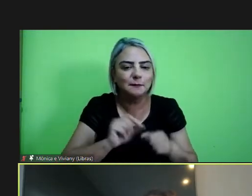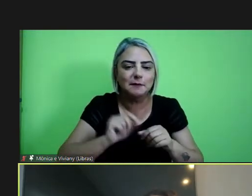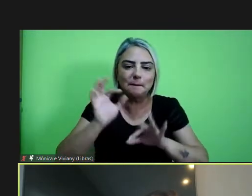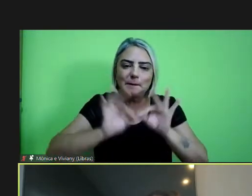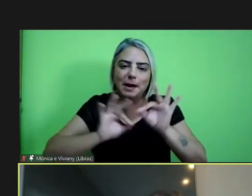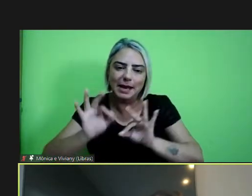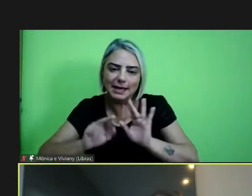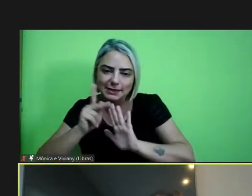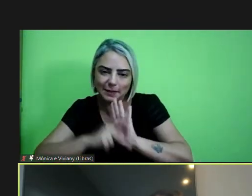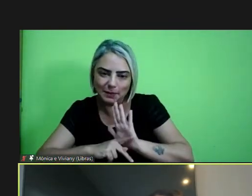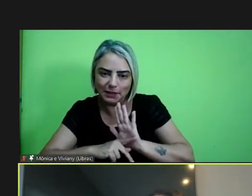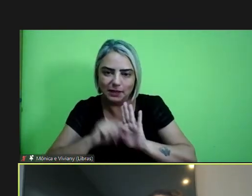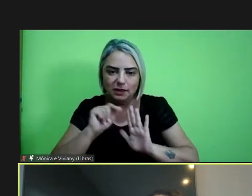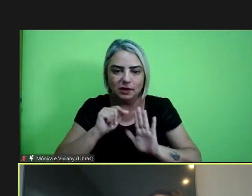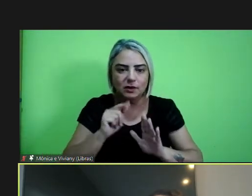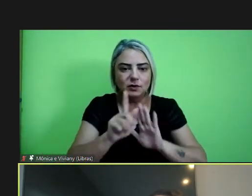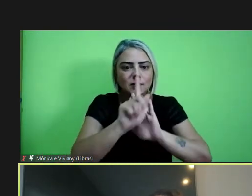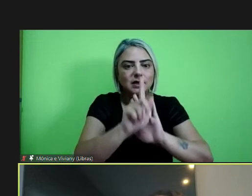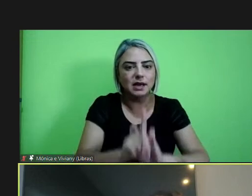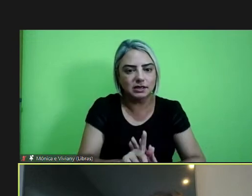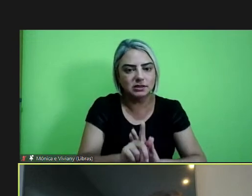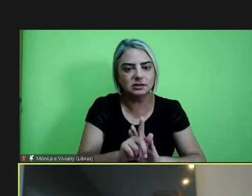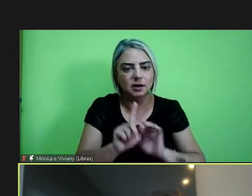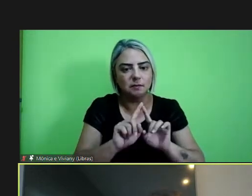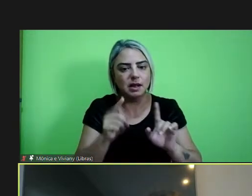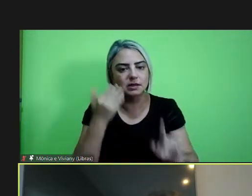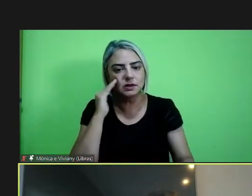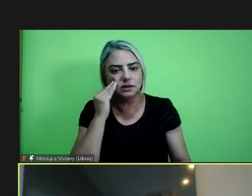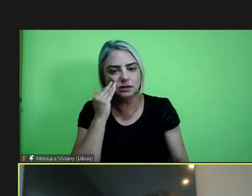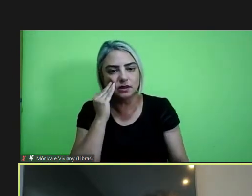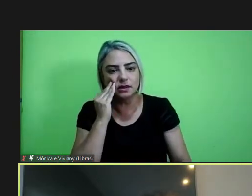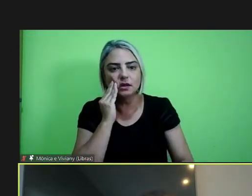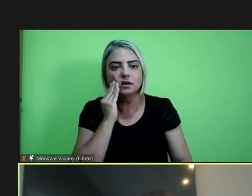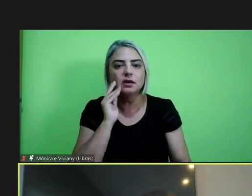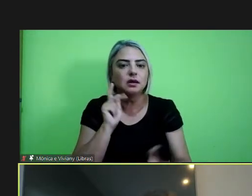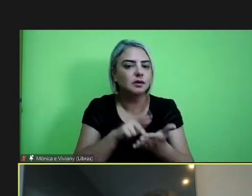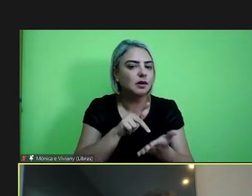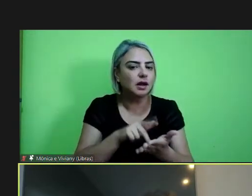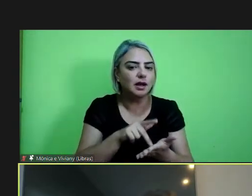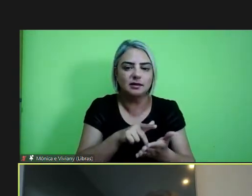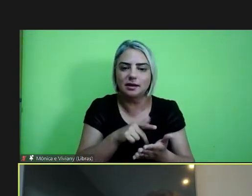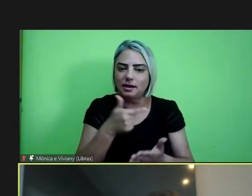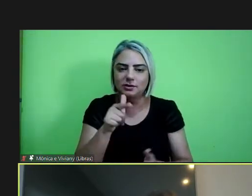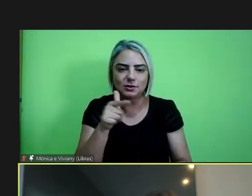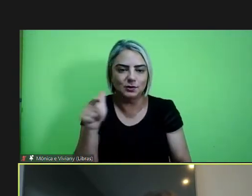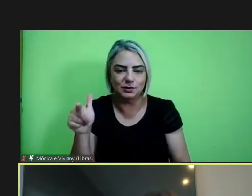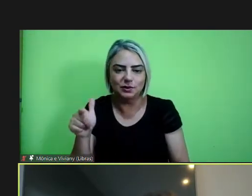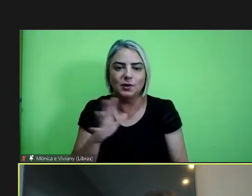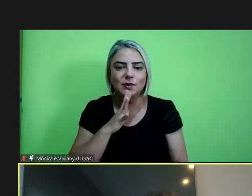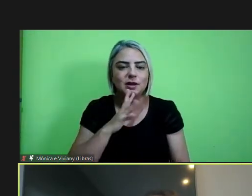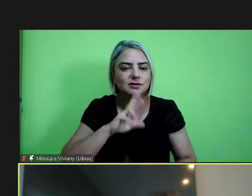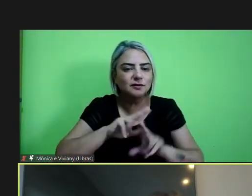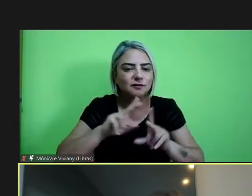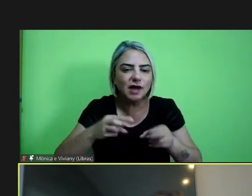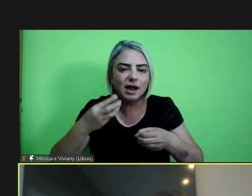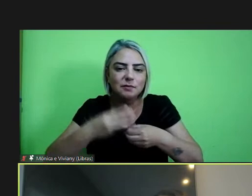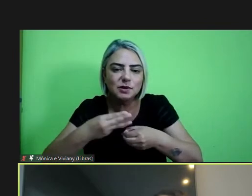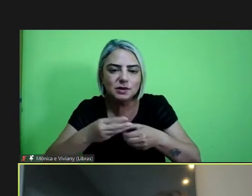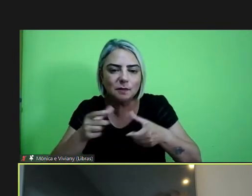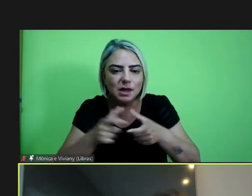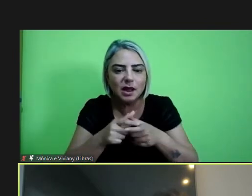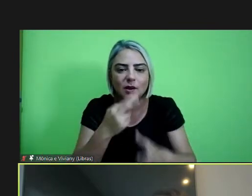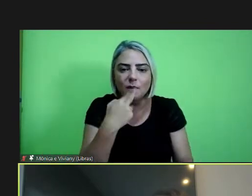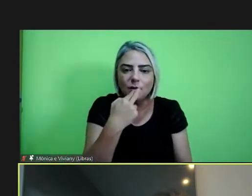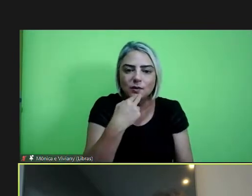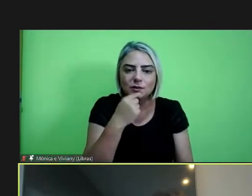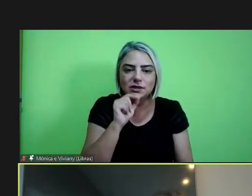that is my job. I do this all the time because I'm in management. But I understand that it's not the reality of